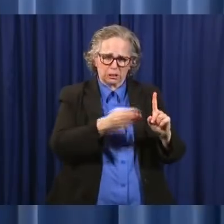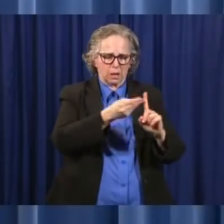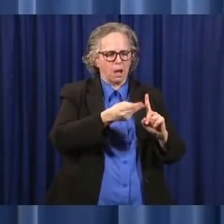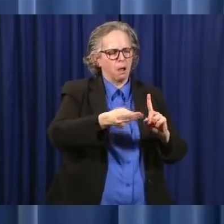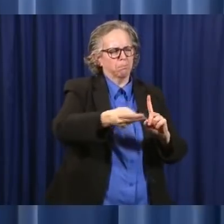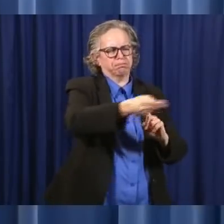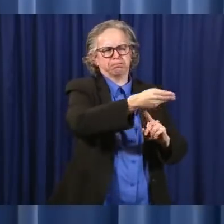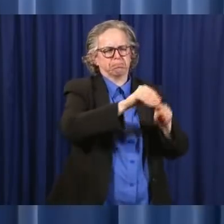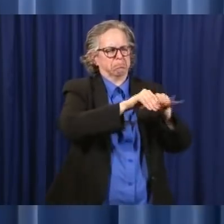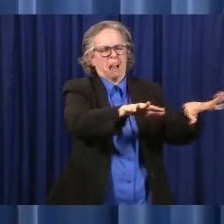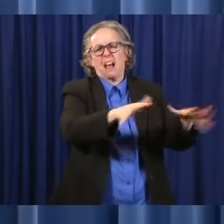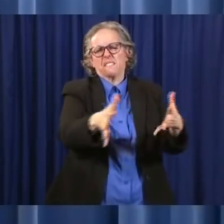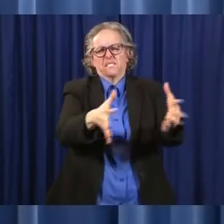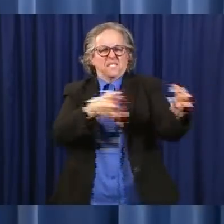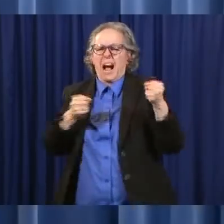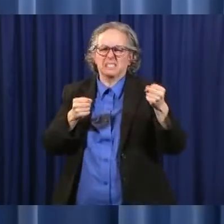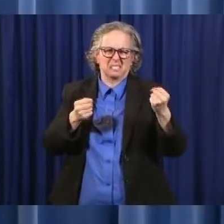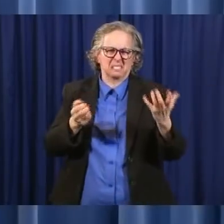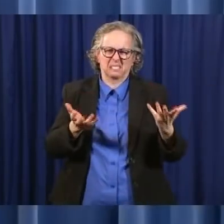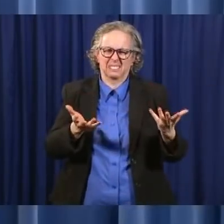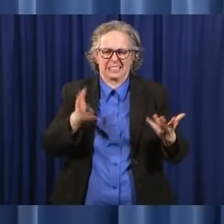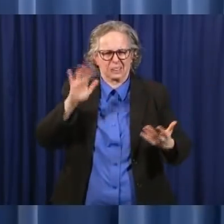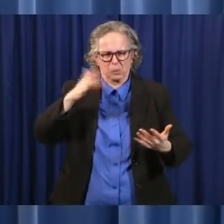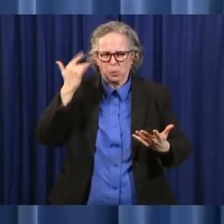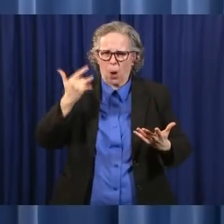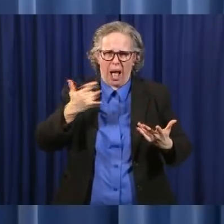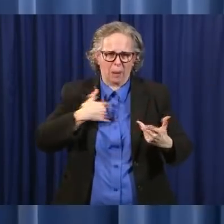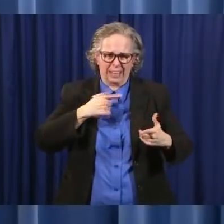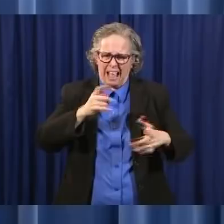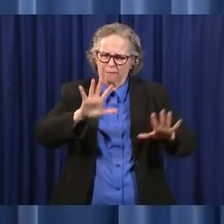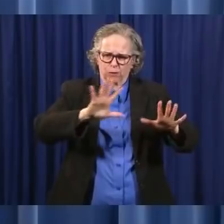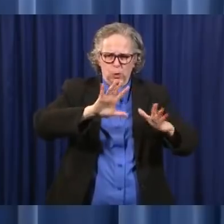so trying to limit the